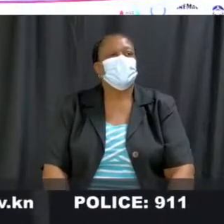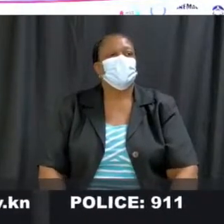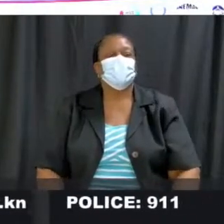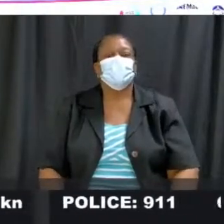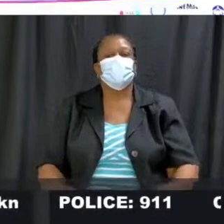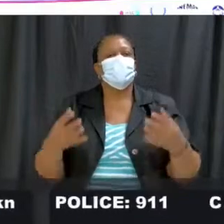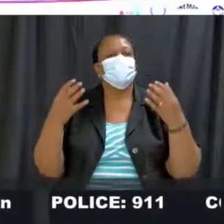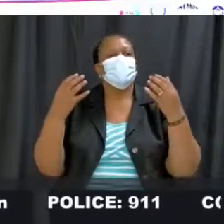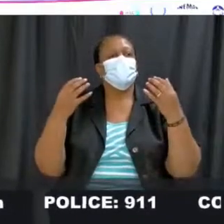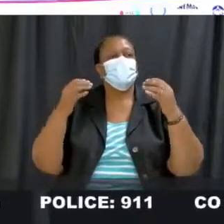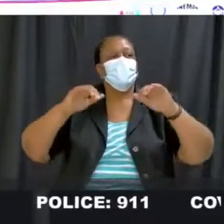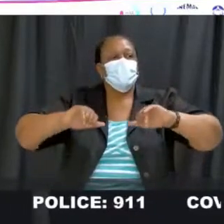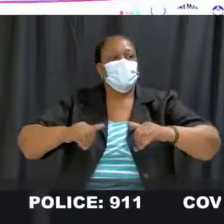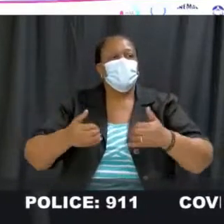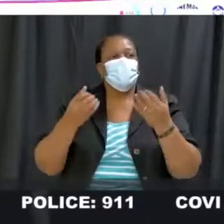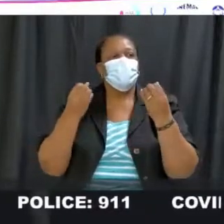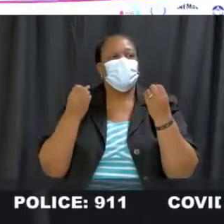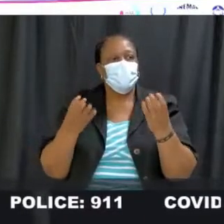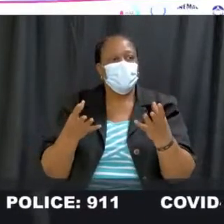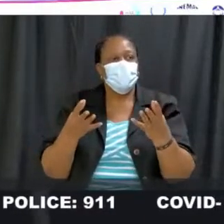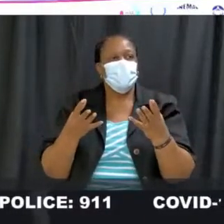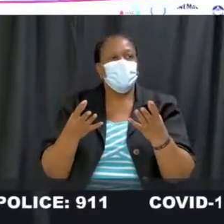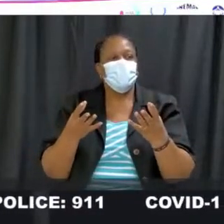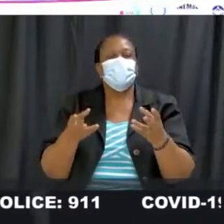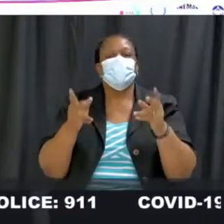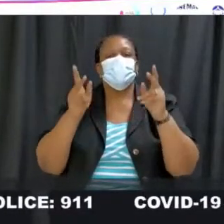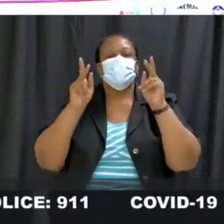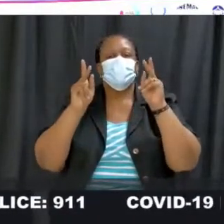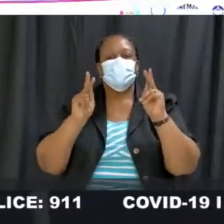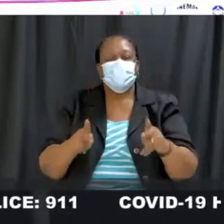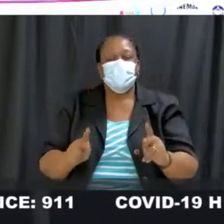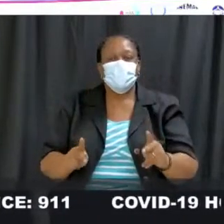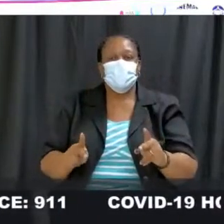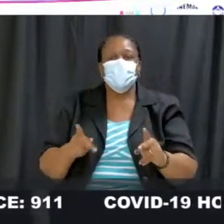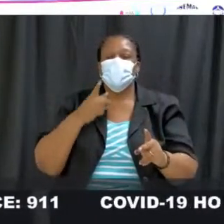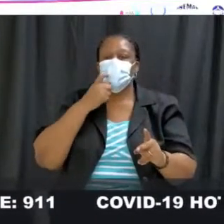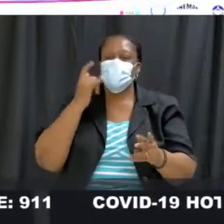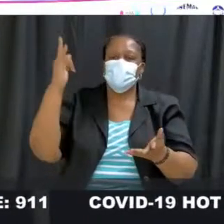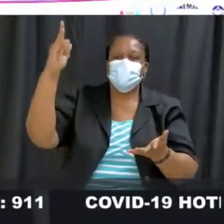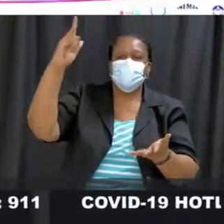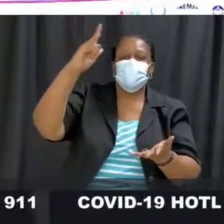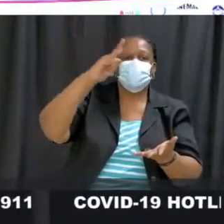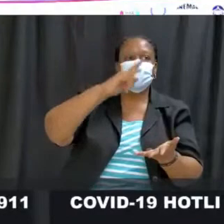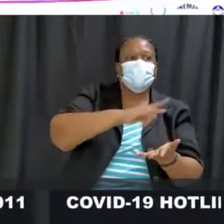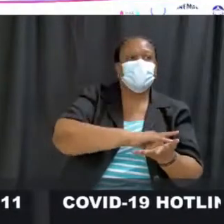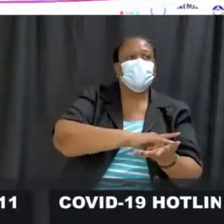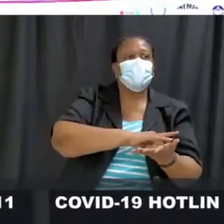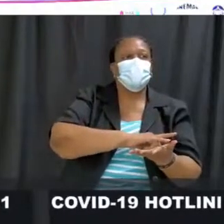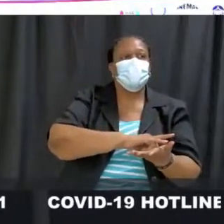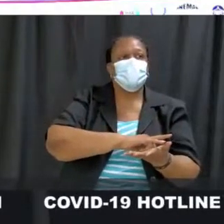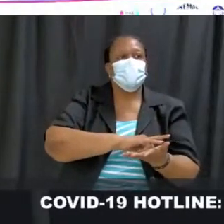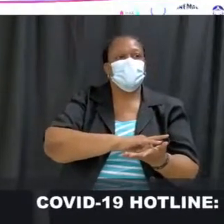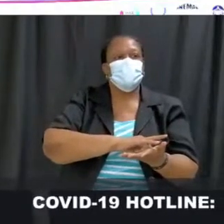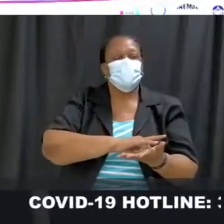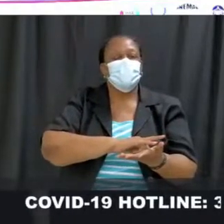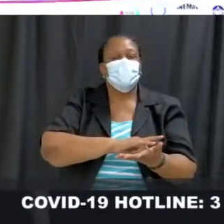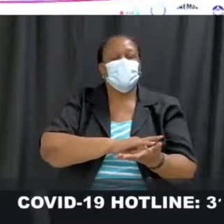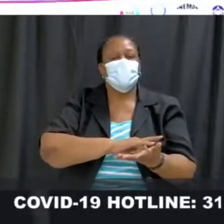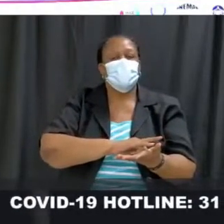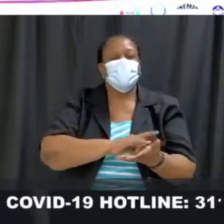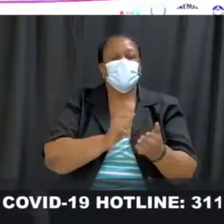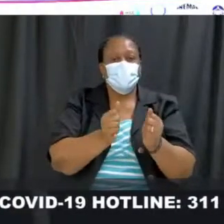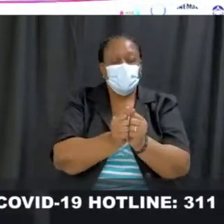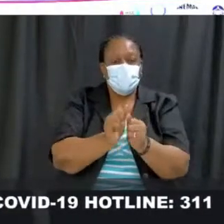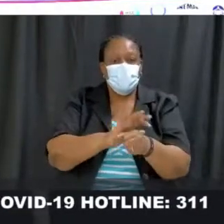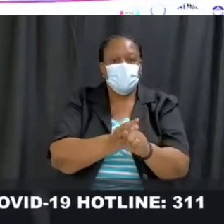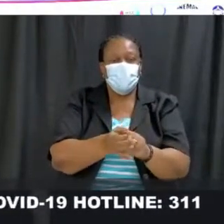packs. I just sent a message to our case managers, and she said approximately 5. As I said